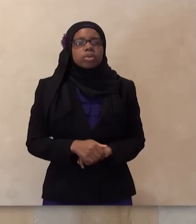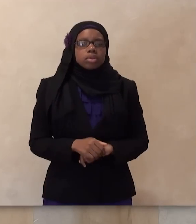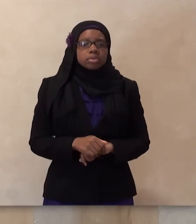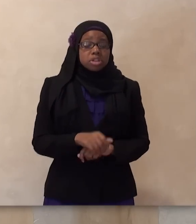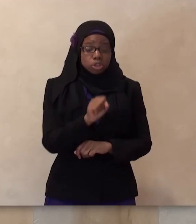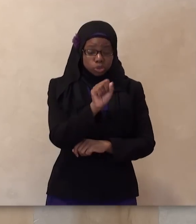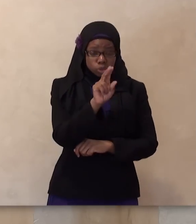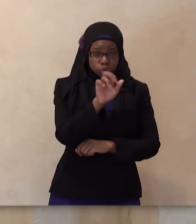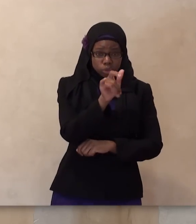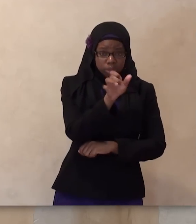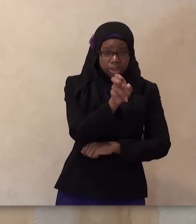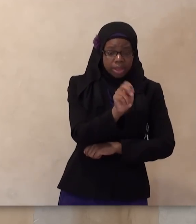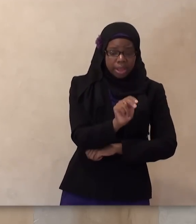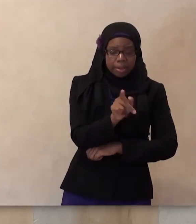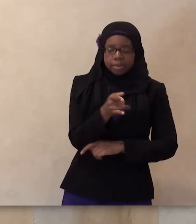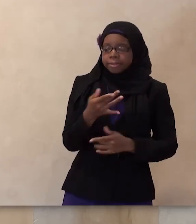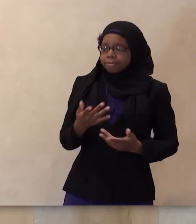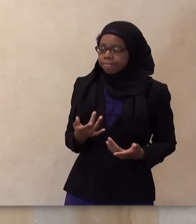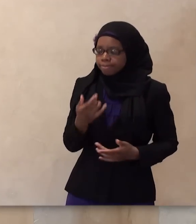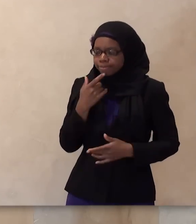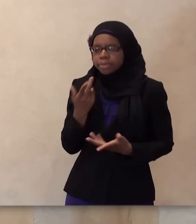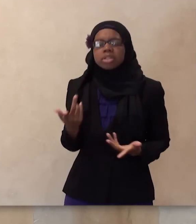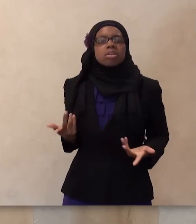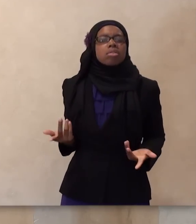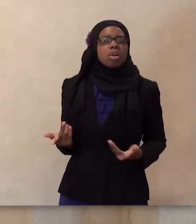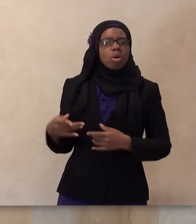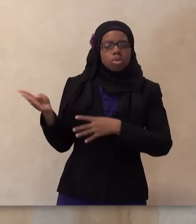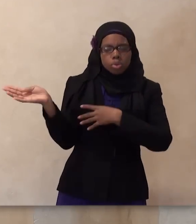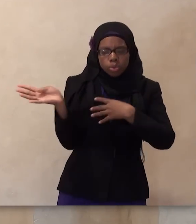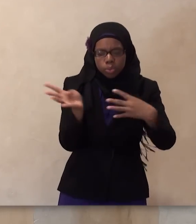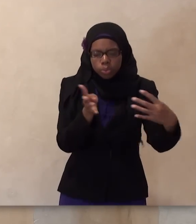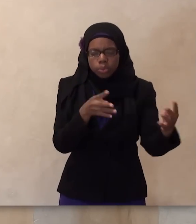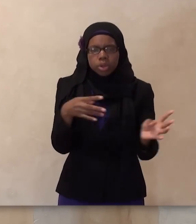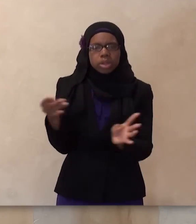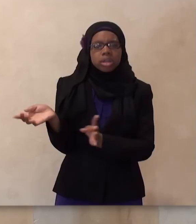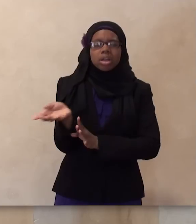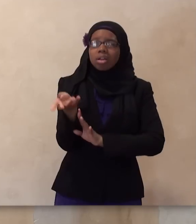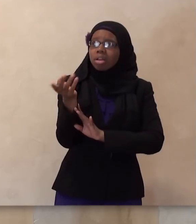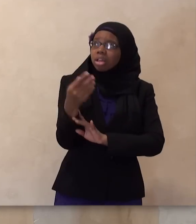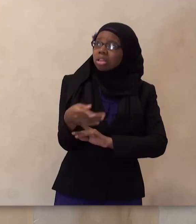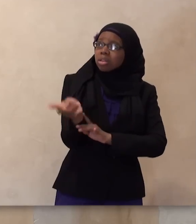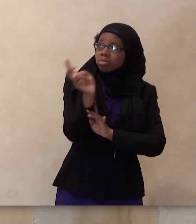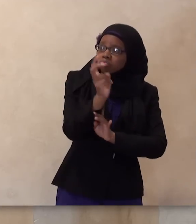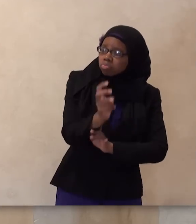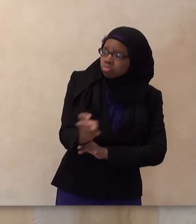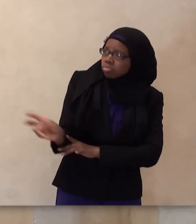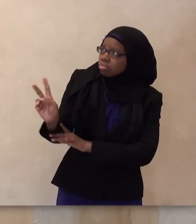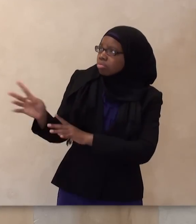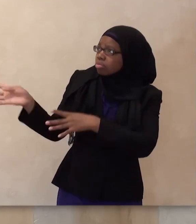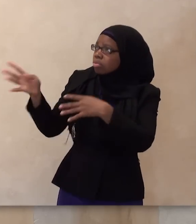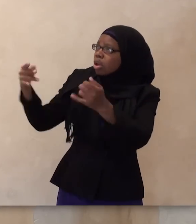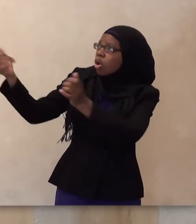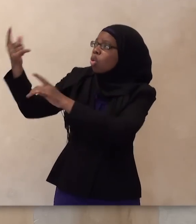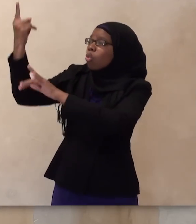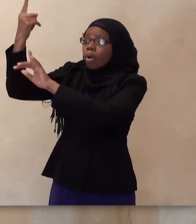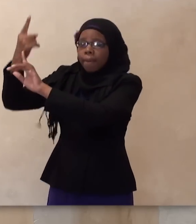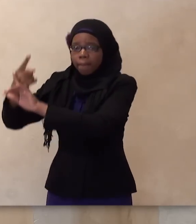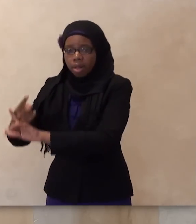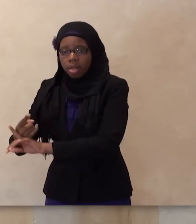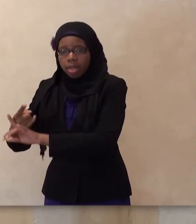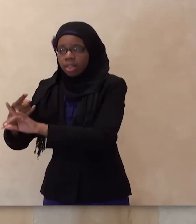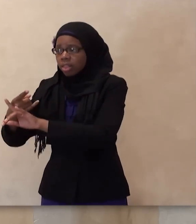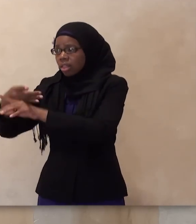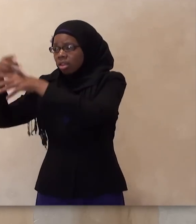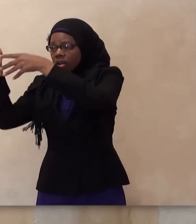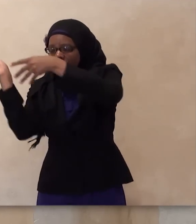ta'ala mentions that we subjected the wind. Its morning was a month's journey, and its afternoon was a month's journey. That is, in one